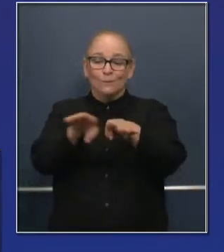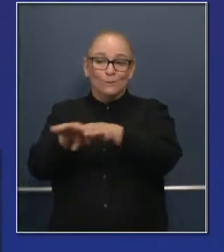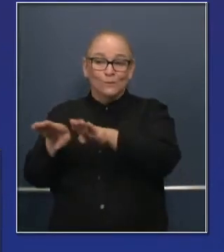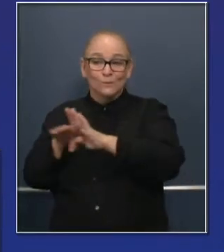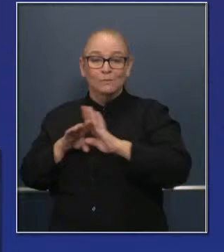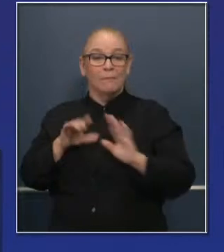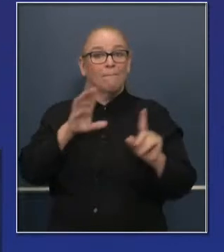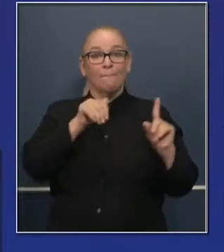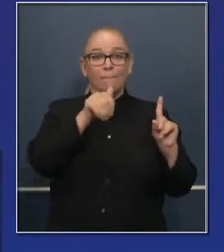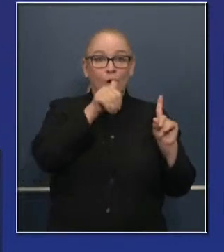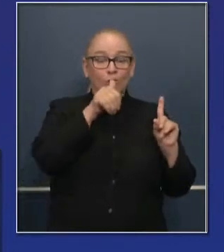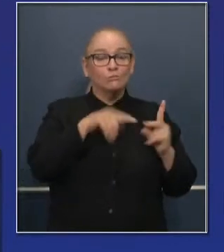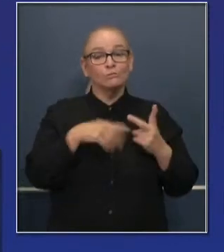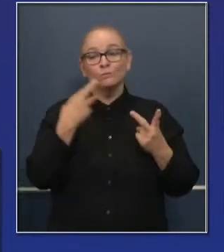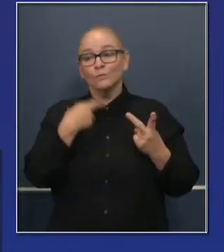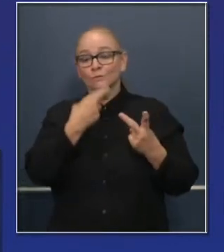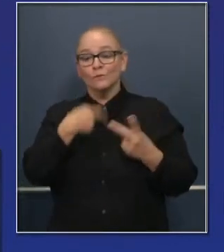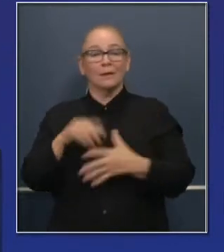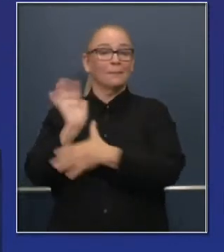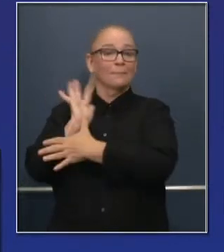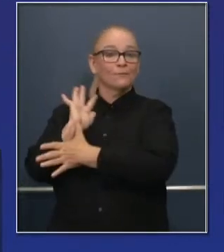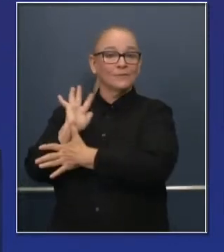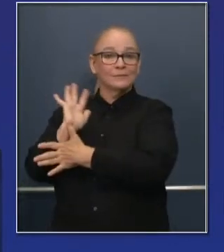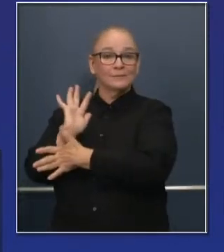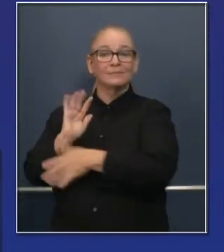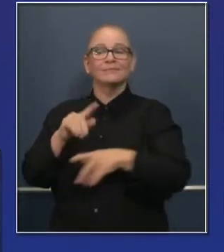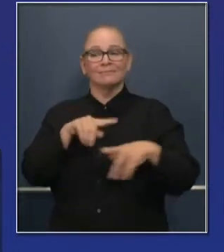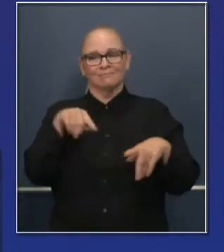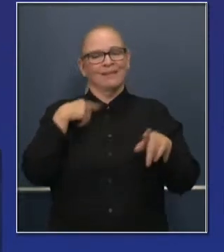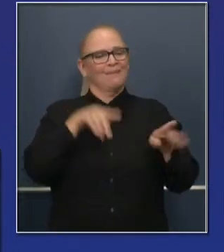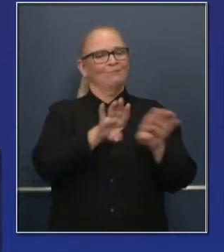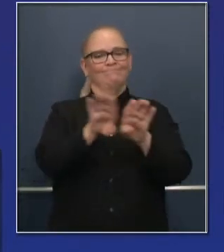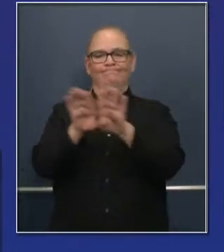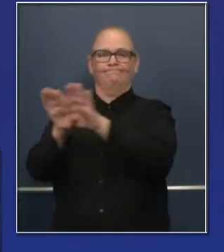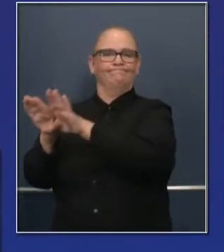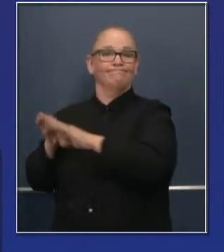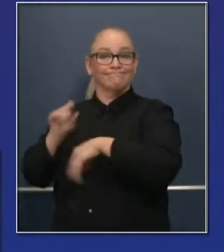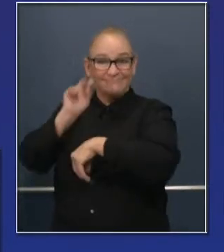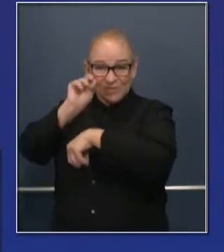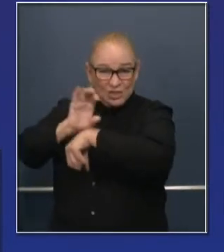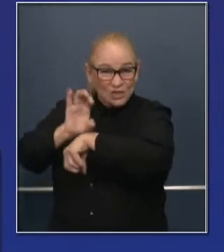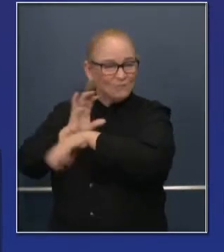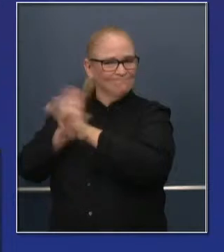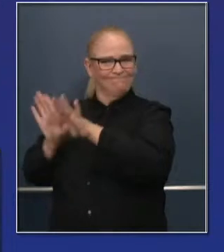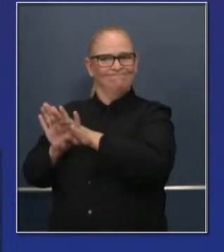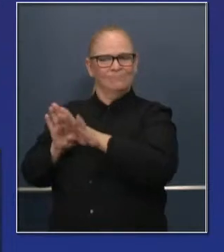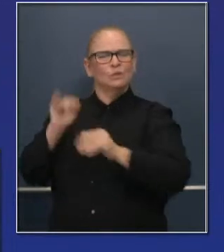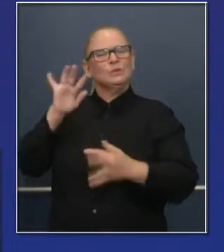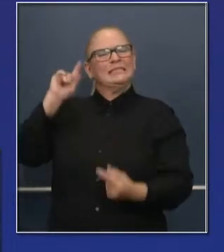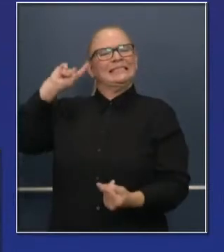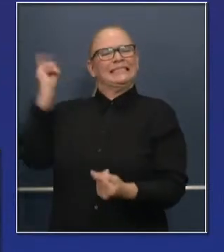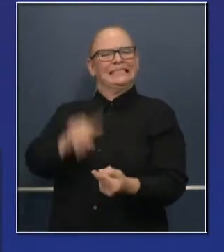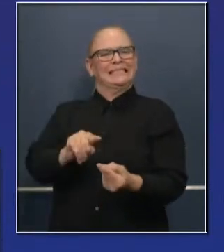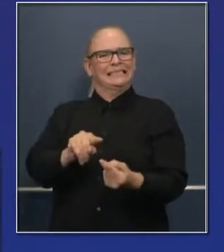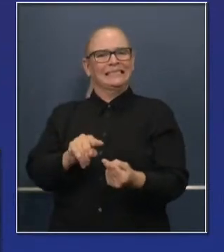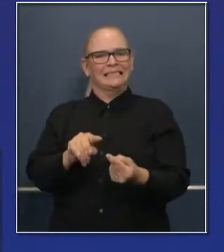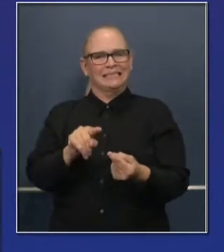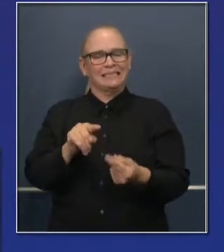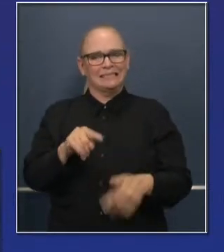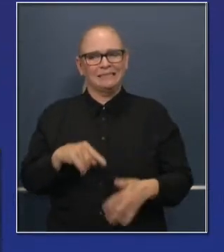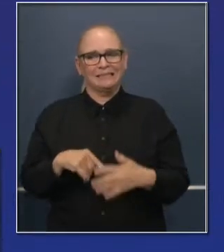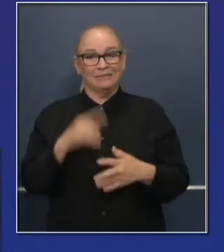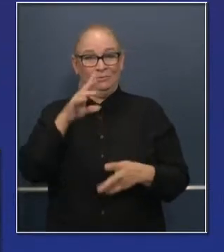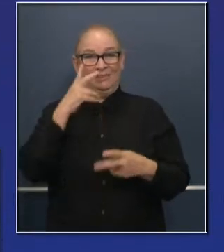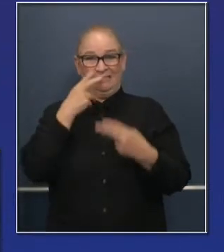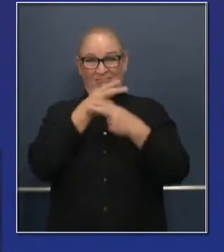concerns that were flaring up in certain sectors of the economy in the Valley. You can see on this slide